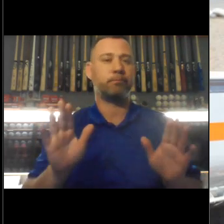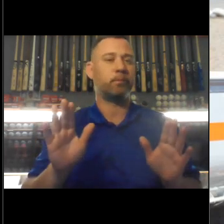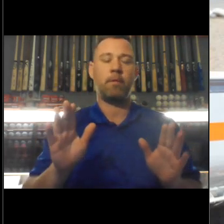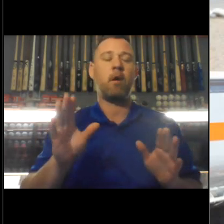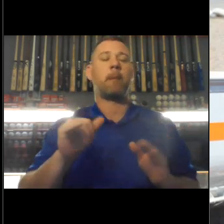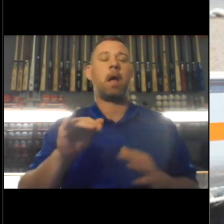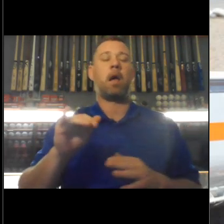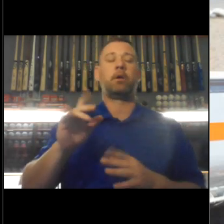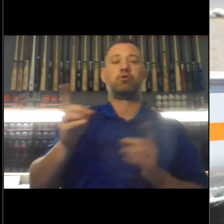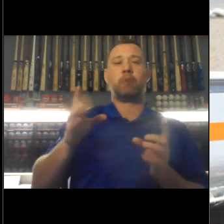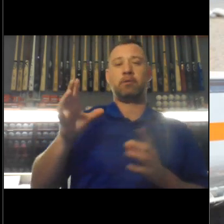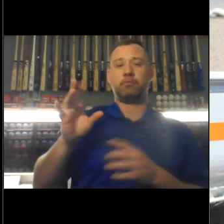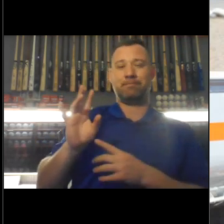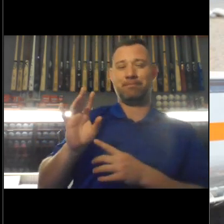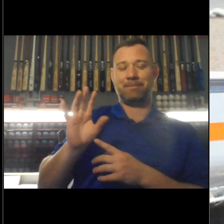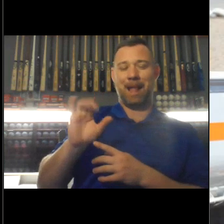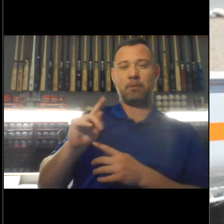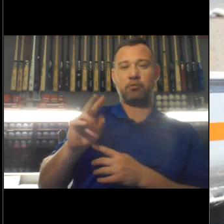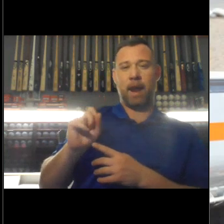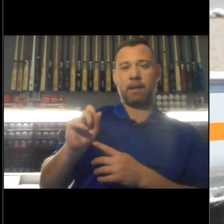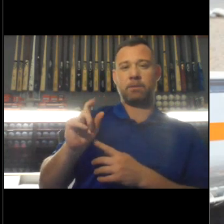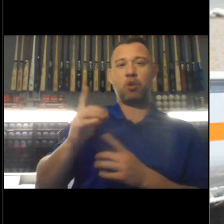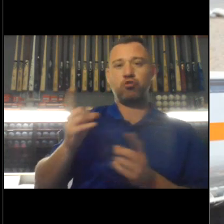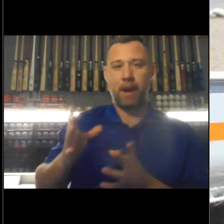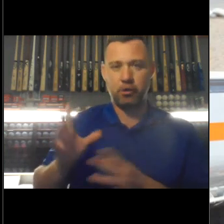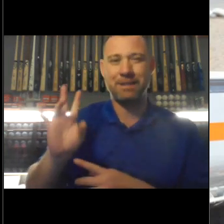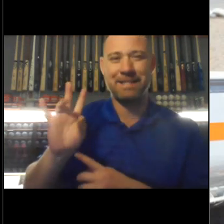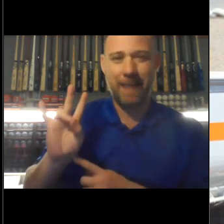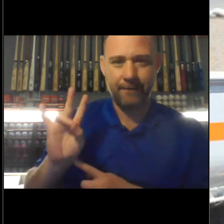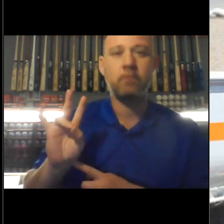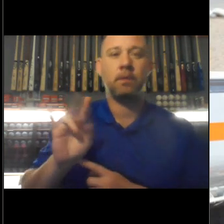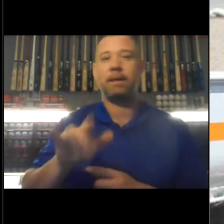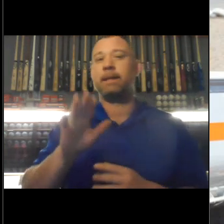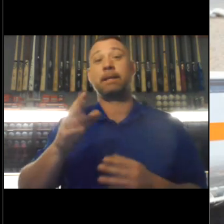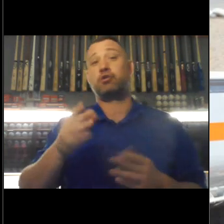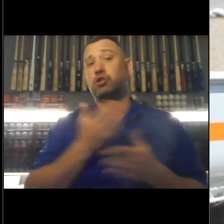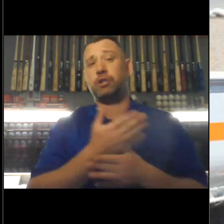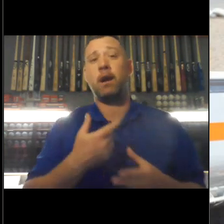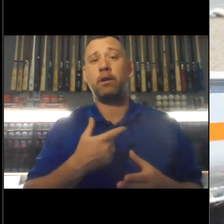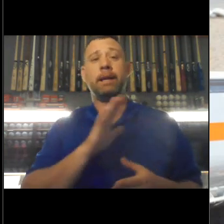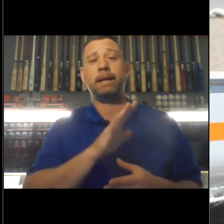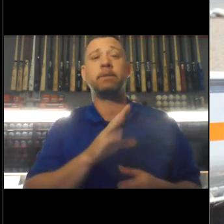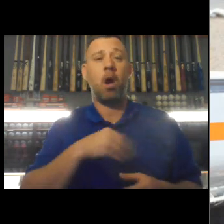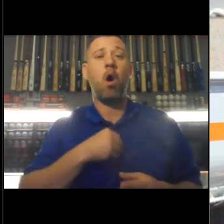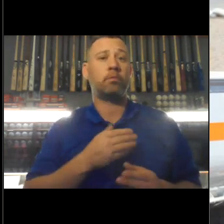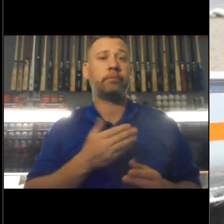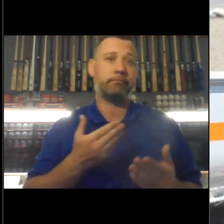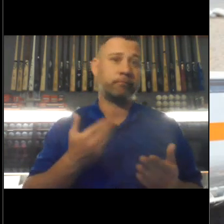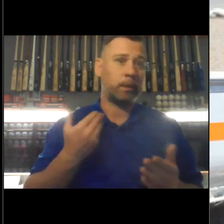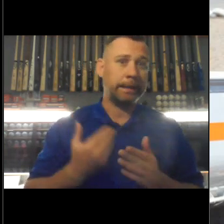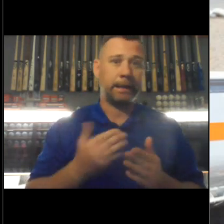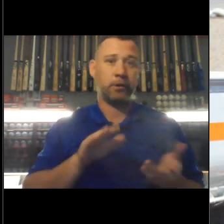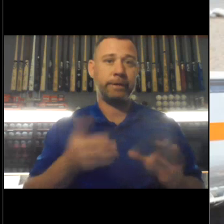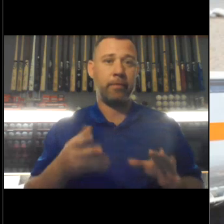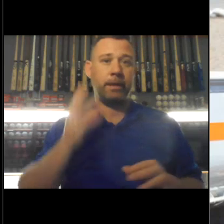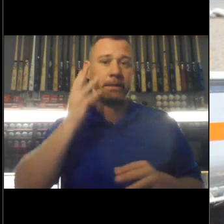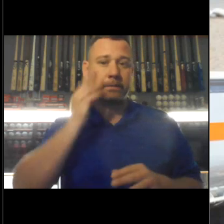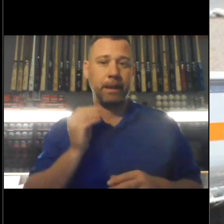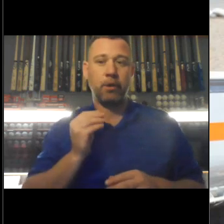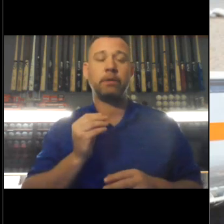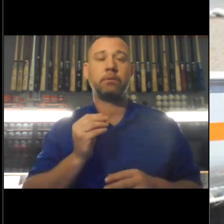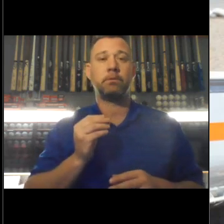District 7 Director Tony Tavares, who shared with us his own harrowing experience of a near-death experience that would